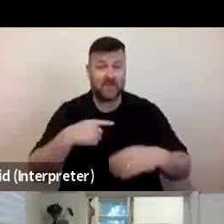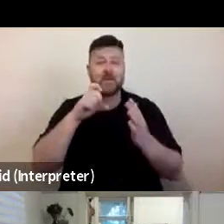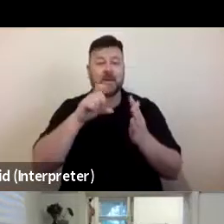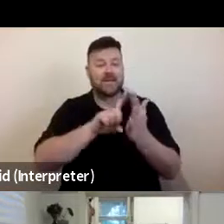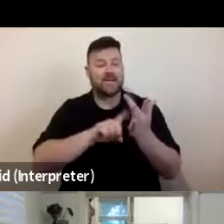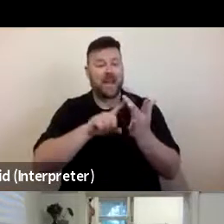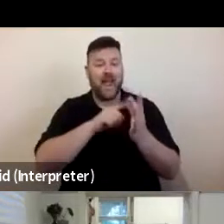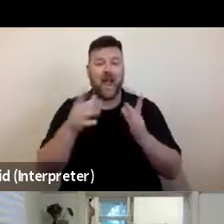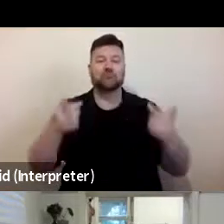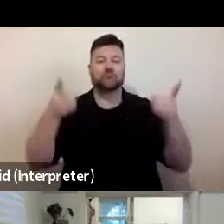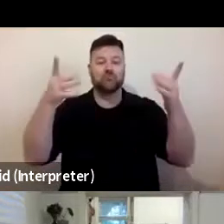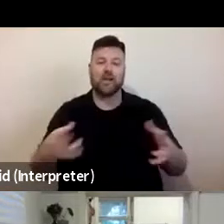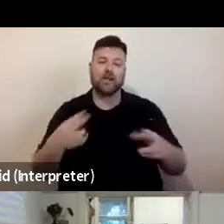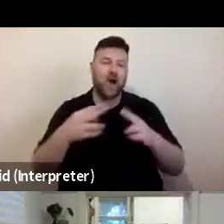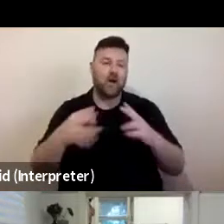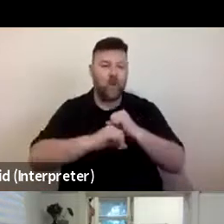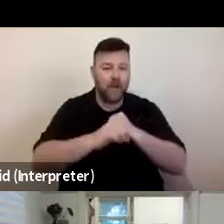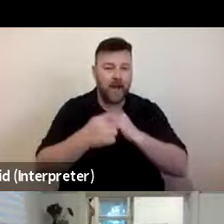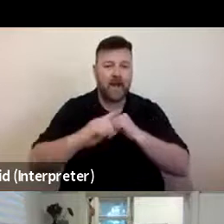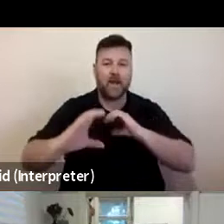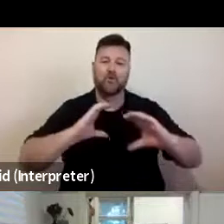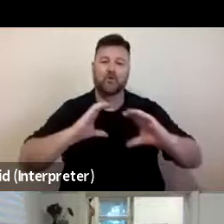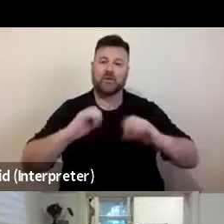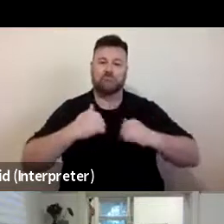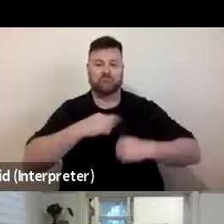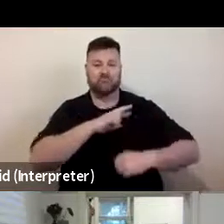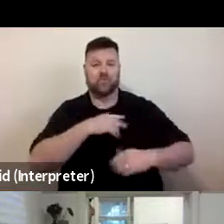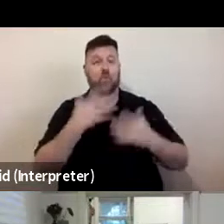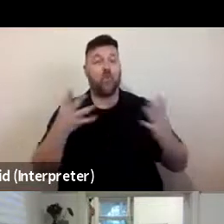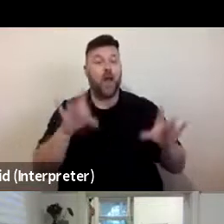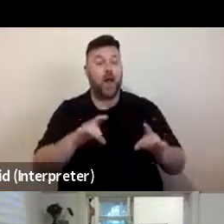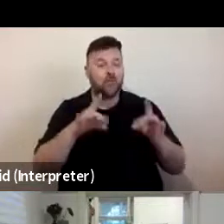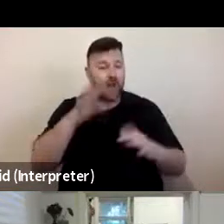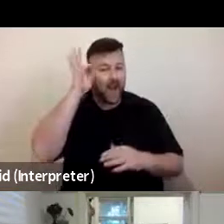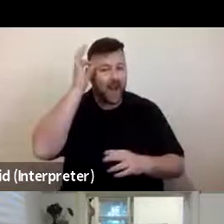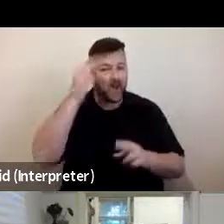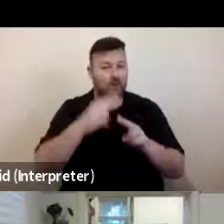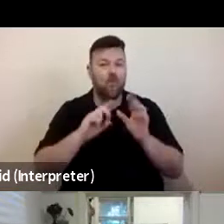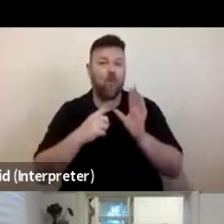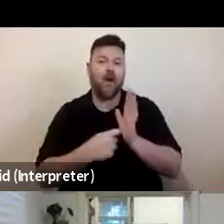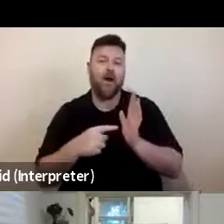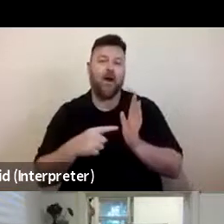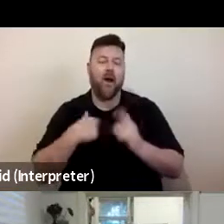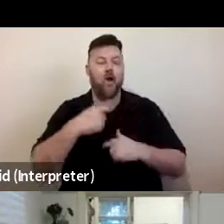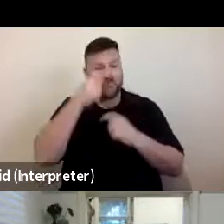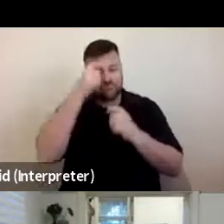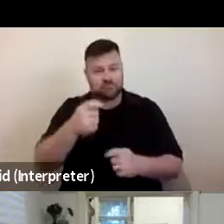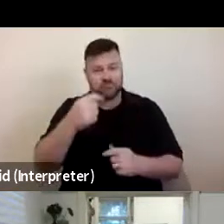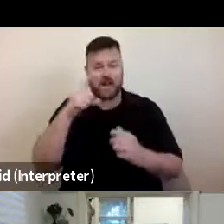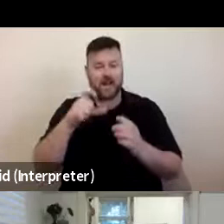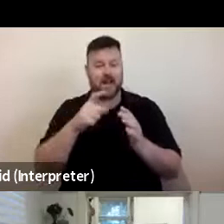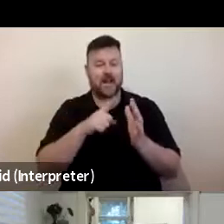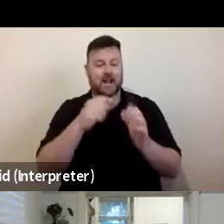know, the Director of Marketing and Communications at the Australia Council for the Arts. And I'd like to acknowledge the Gamilaroi peoples,